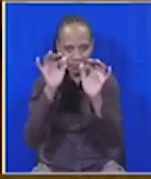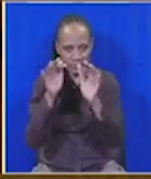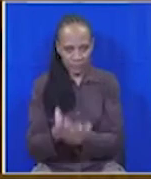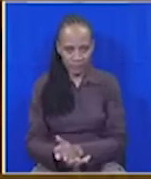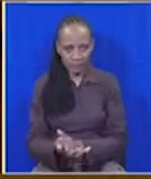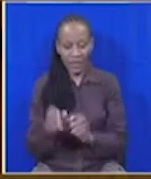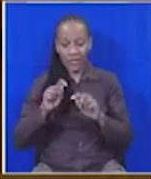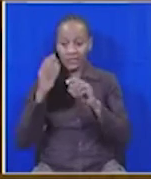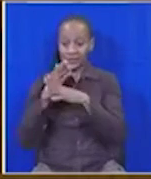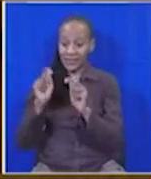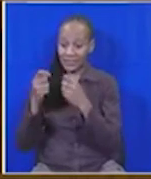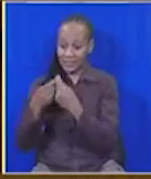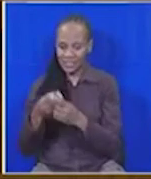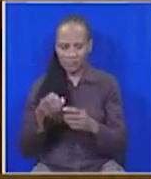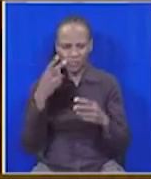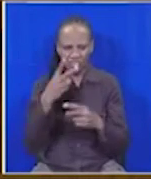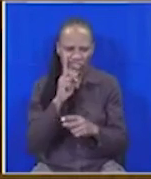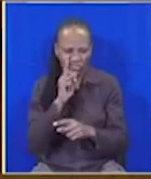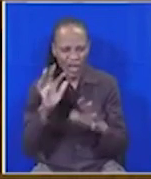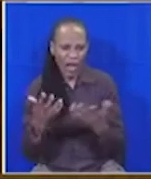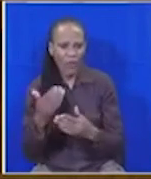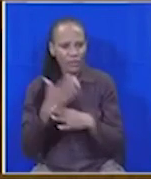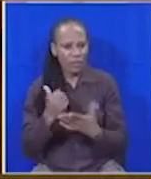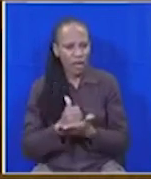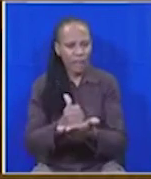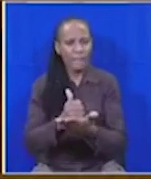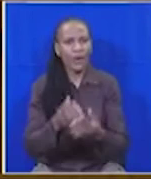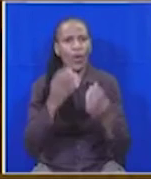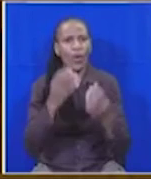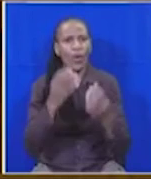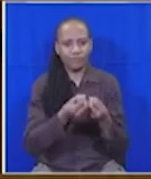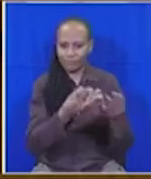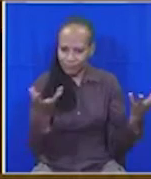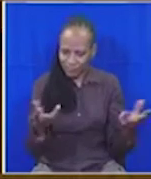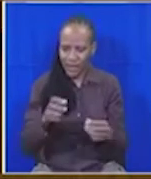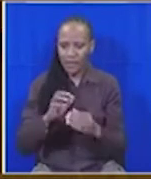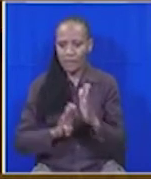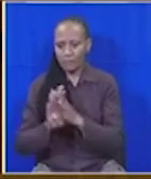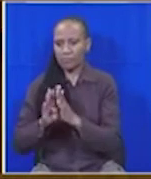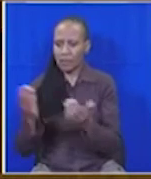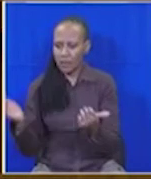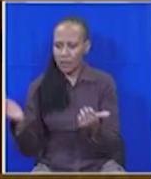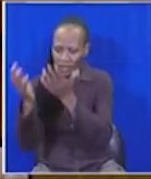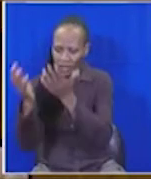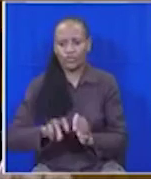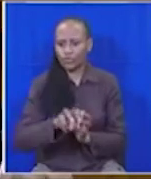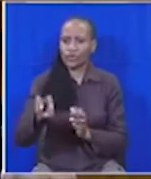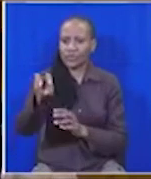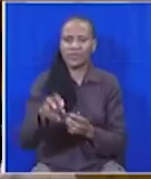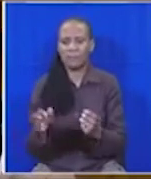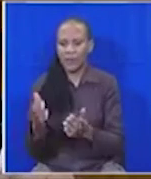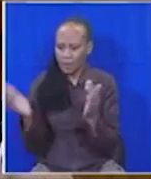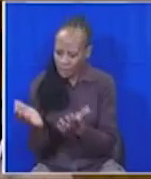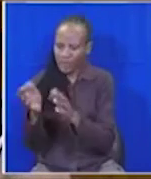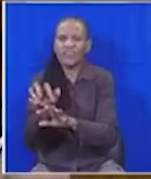carry potential for faster economic growth and employment, and amongst these are tourism and agriculture that have been